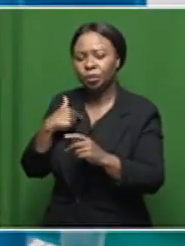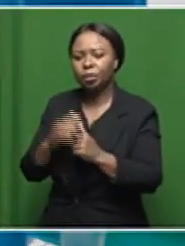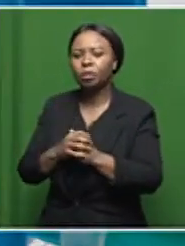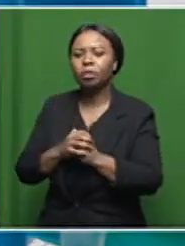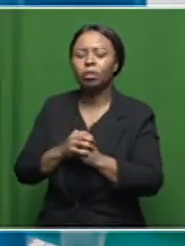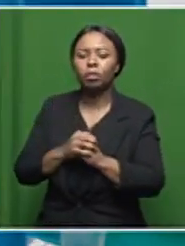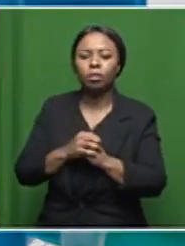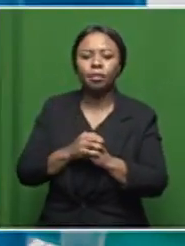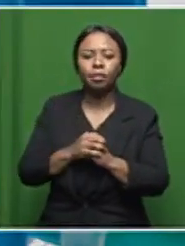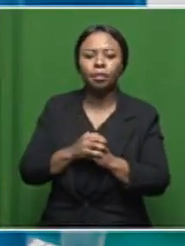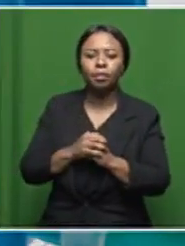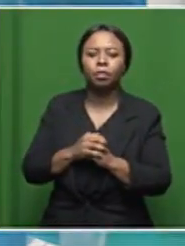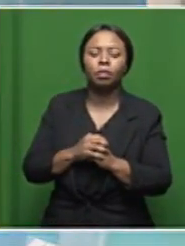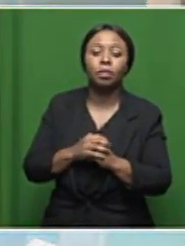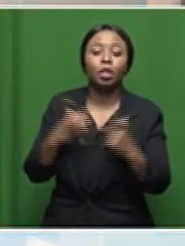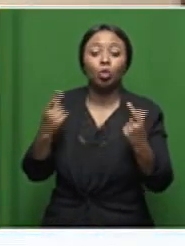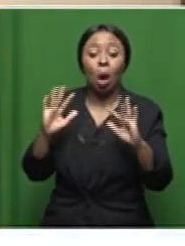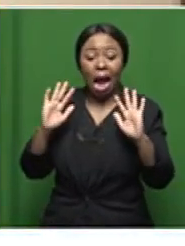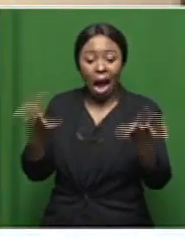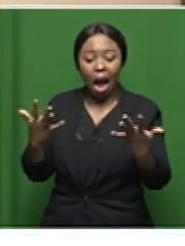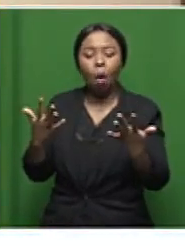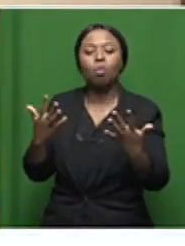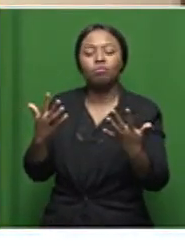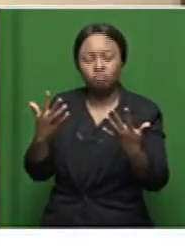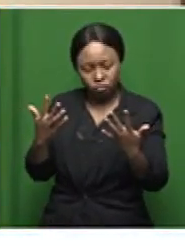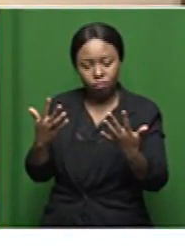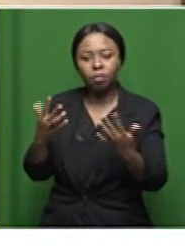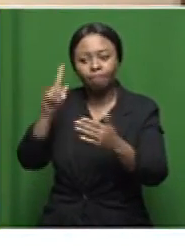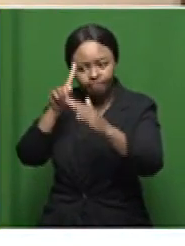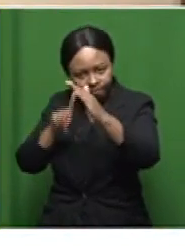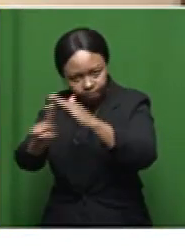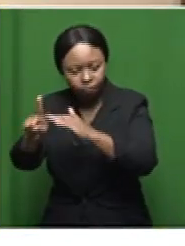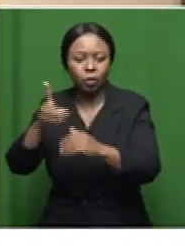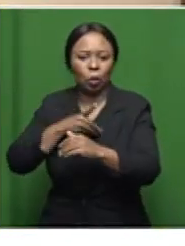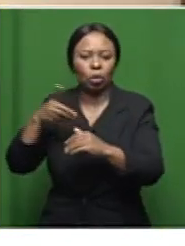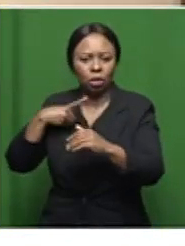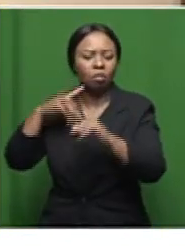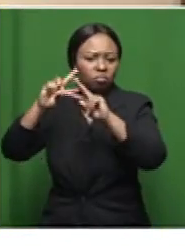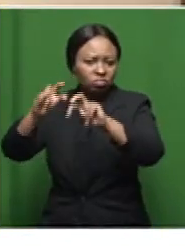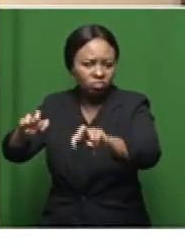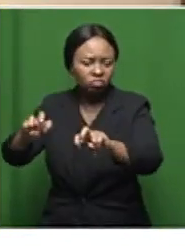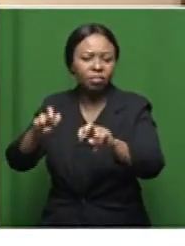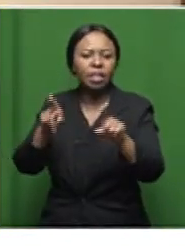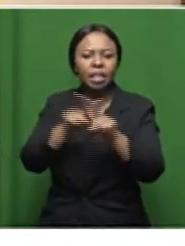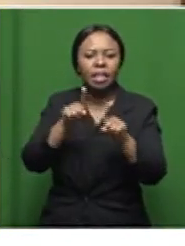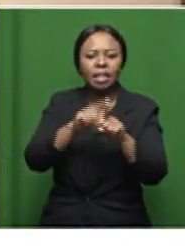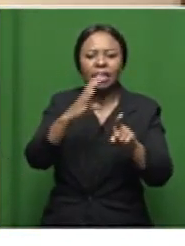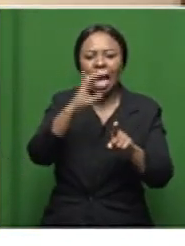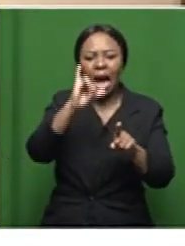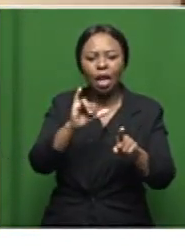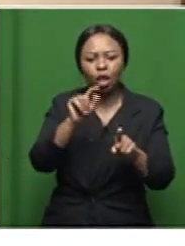actually do that is obviously if we go and we do the screening, the most common one is the cytology, which